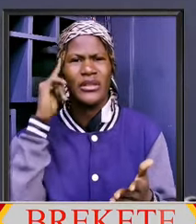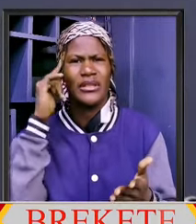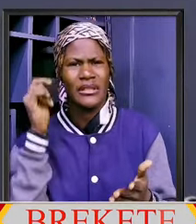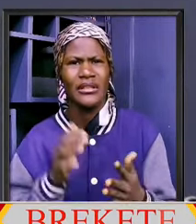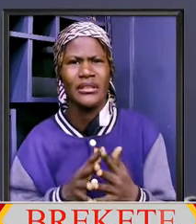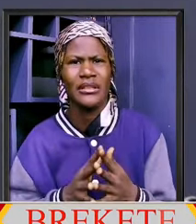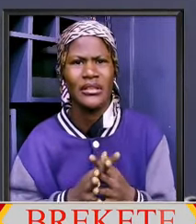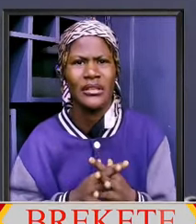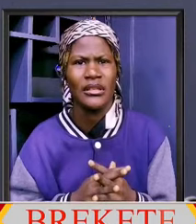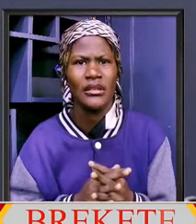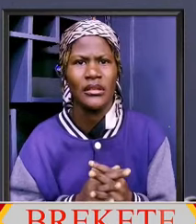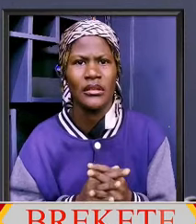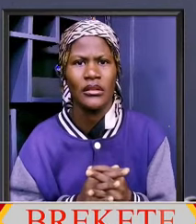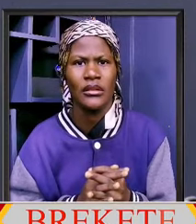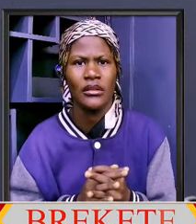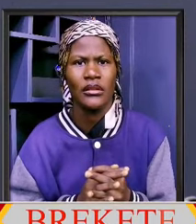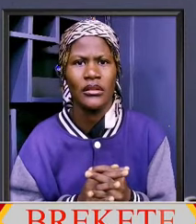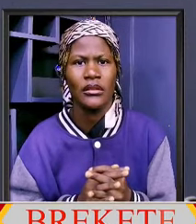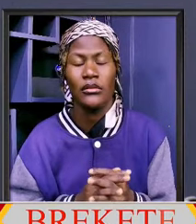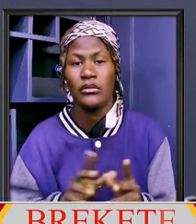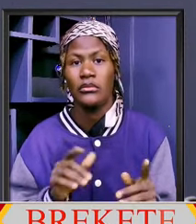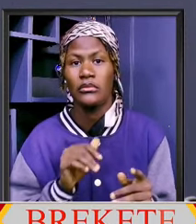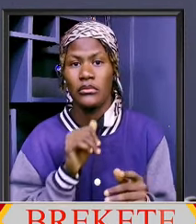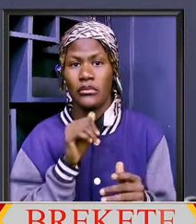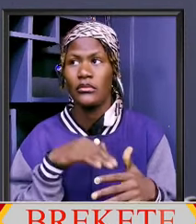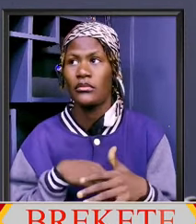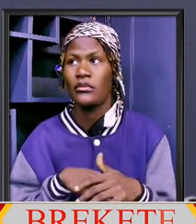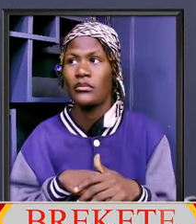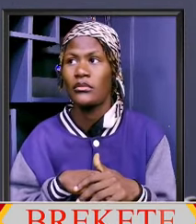I just wonder. No, they enter my studio late.